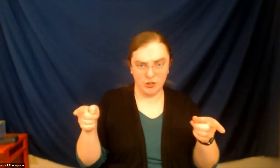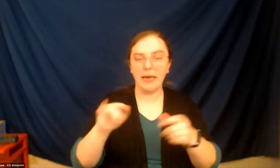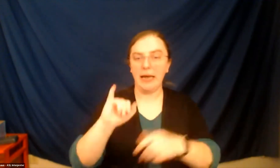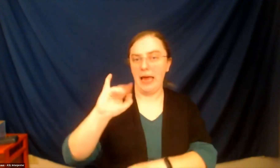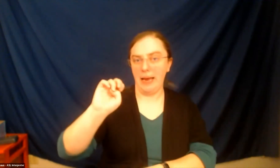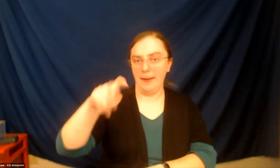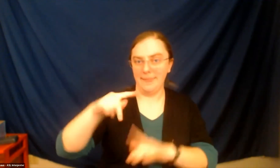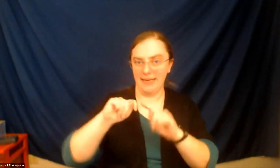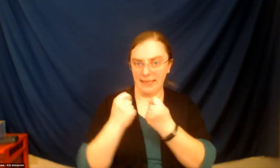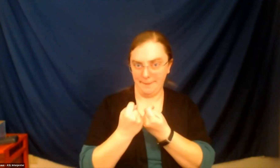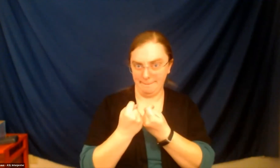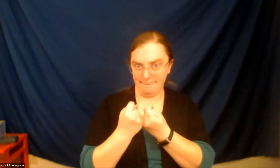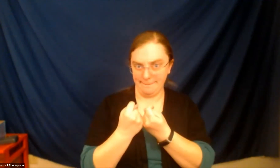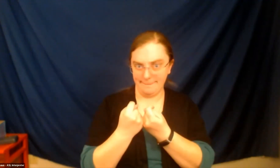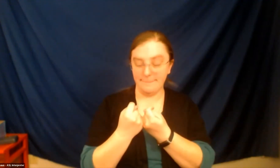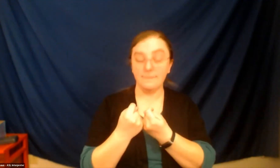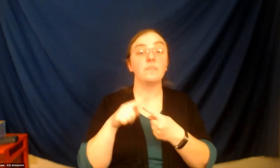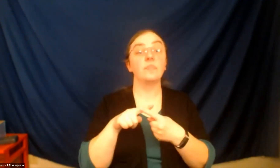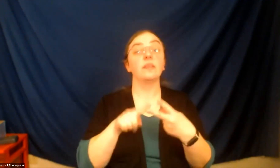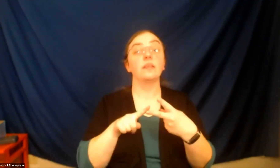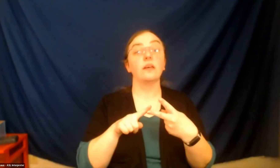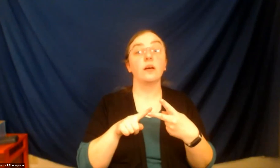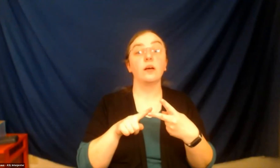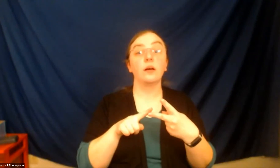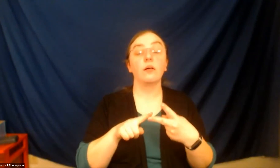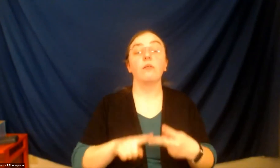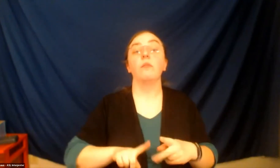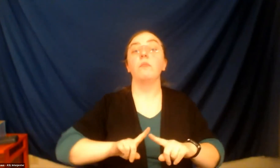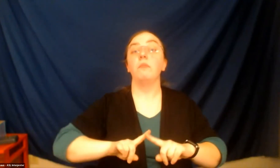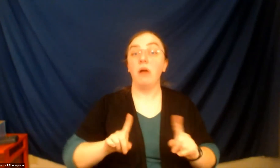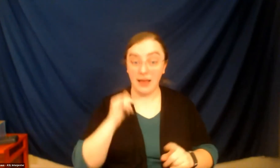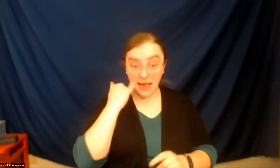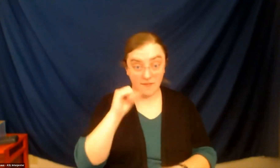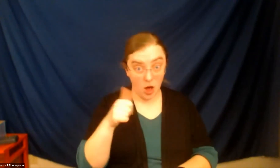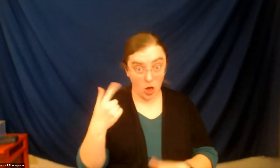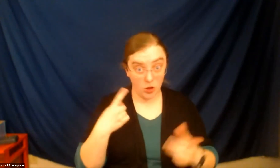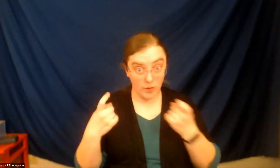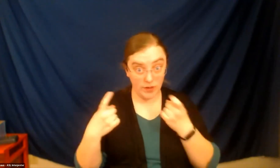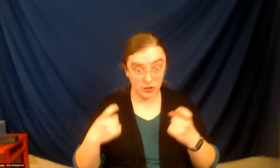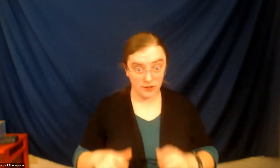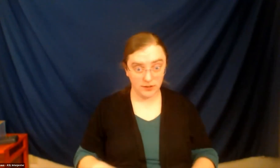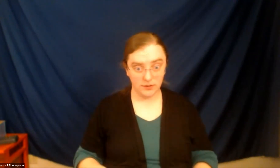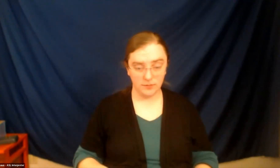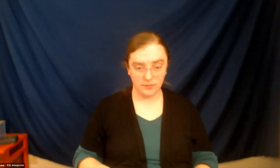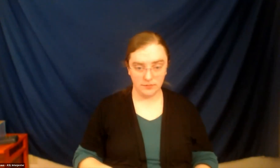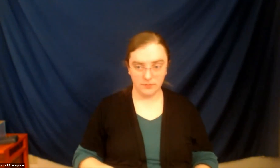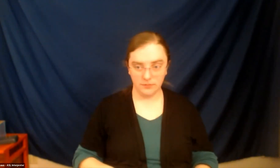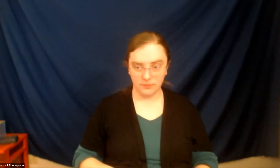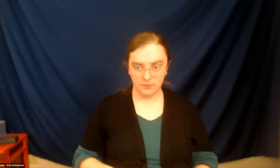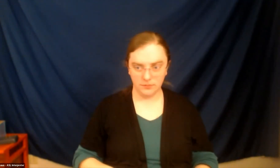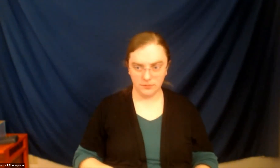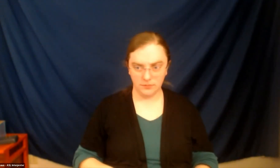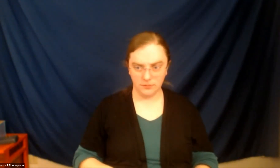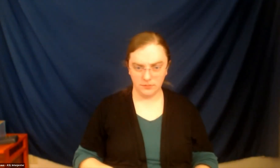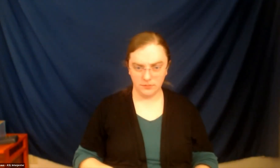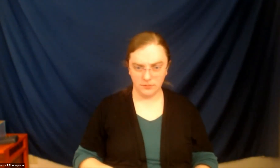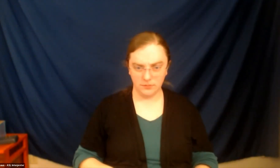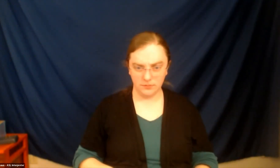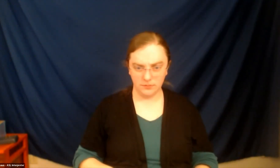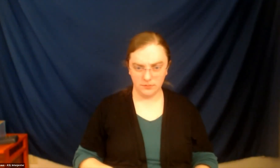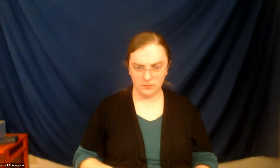You need to select the Spanish interpretation. I do it, but my computer is not going to change